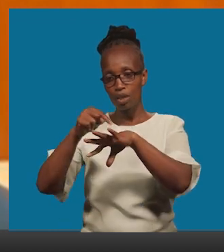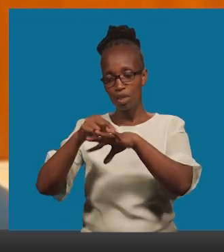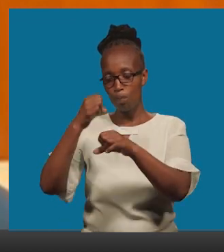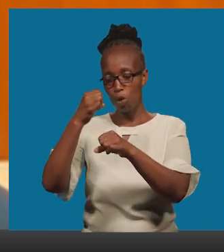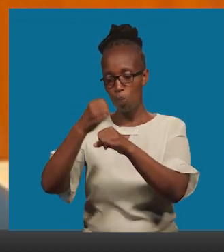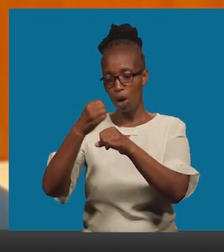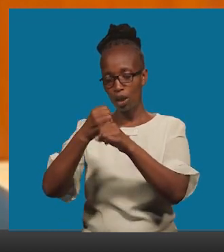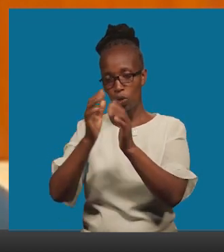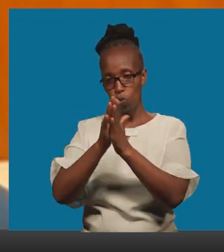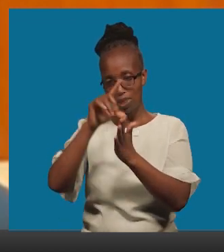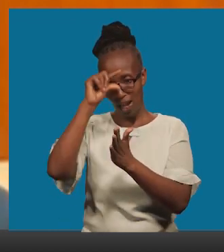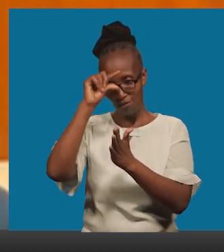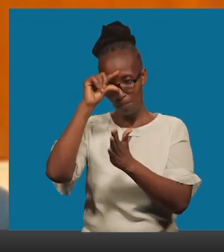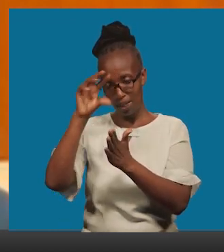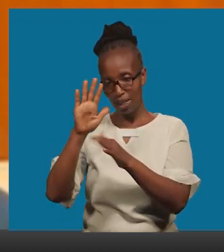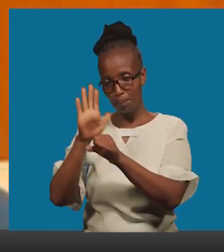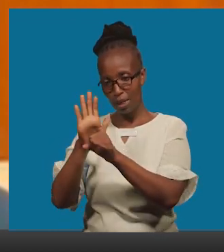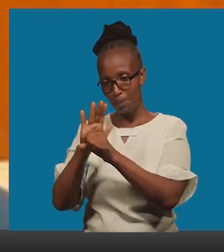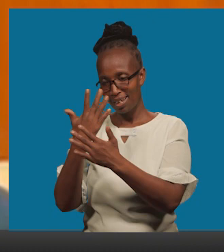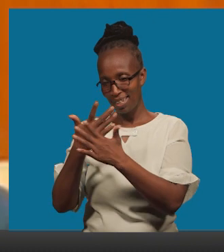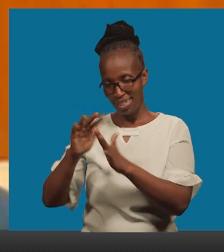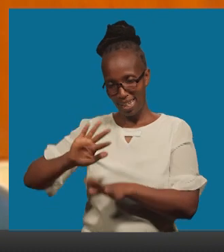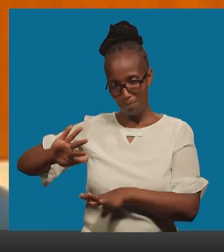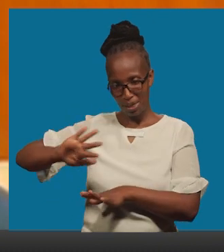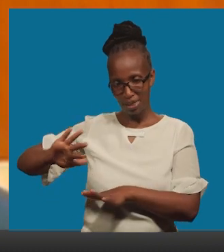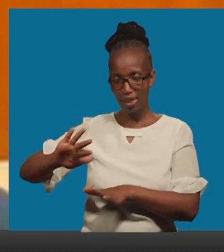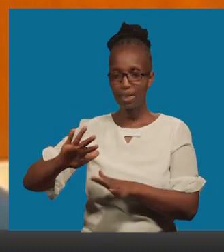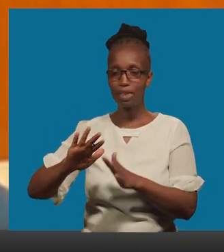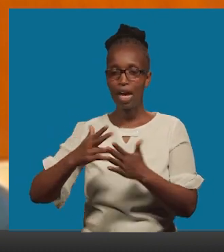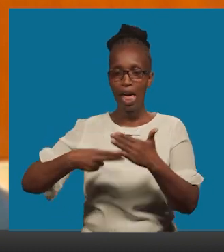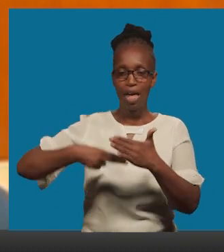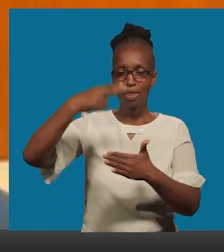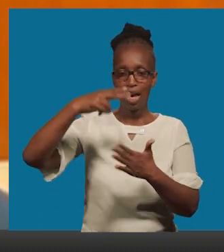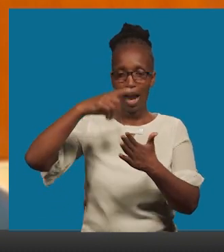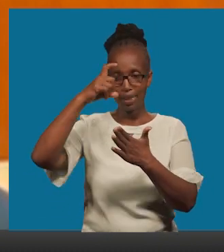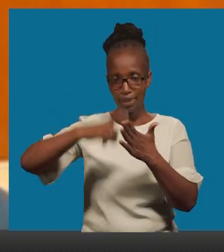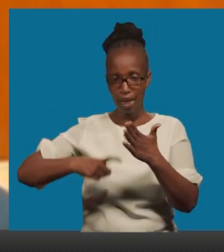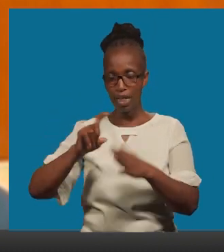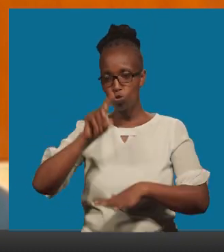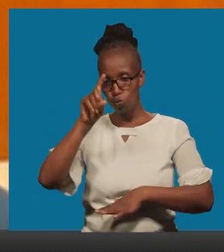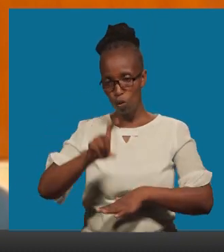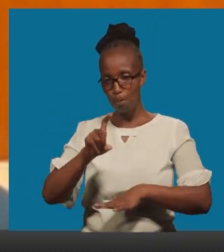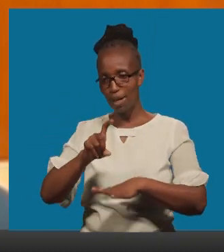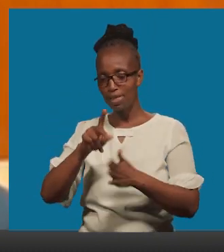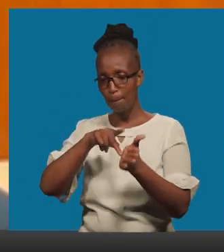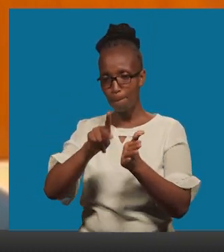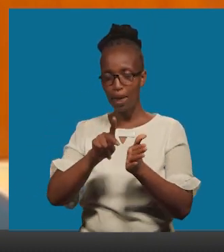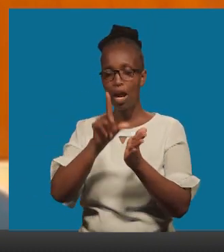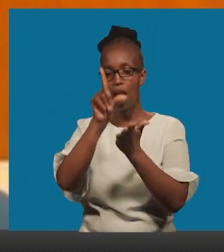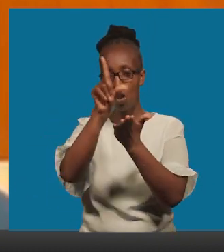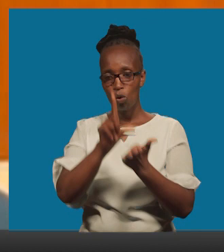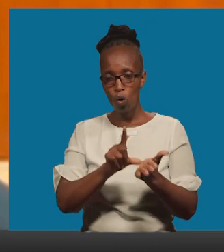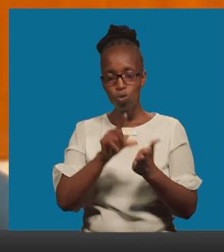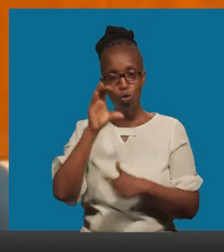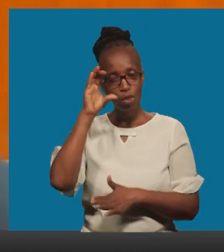where higher government and priority spending high taxes that have hurt businesses massive loan obligations to